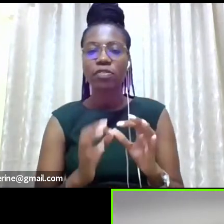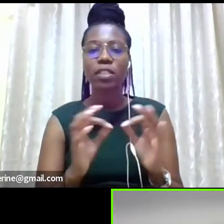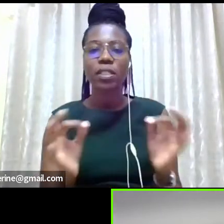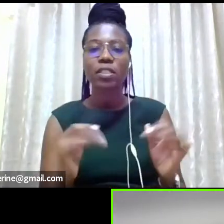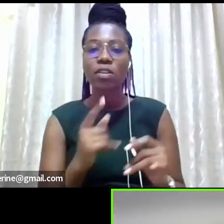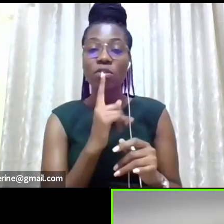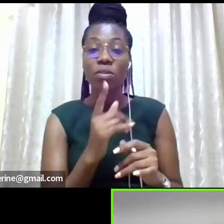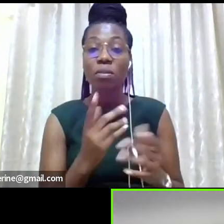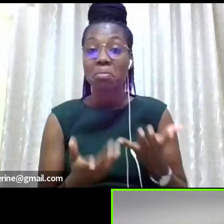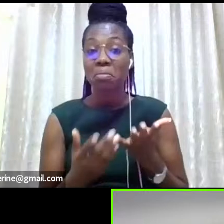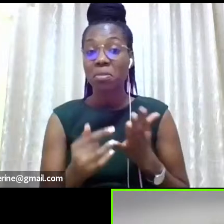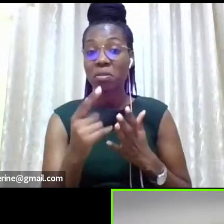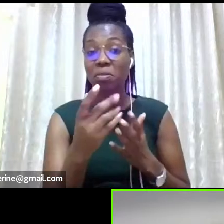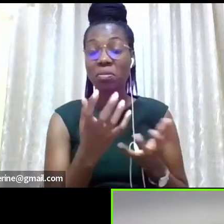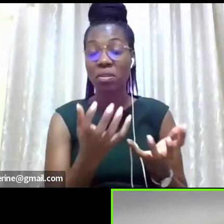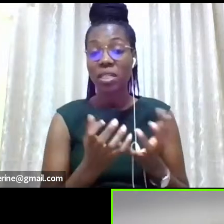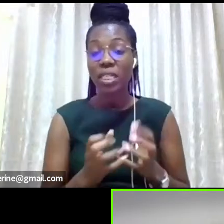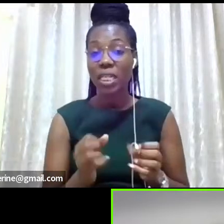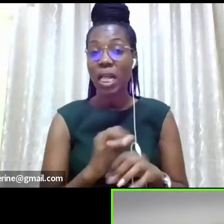you may need to clarify that